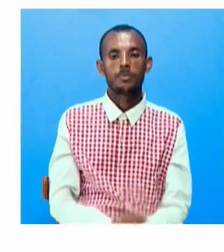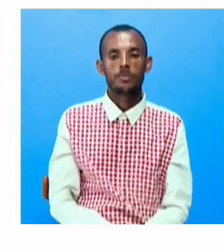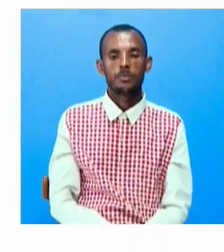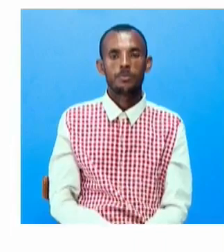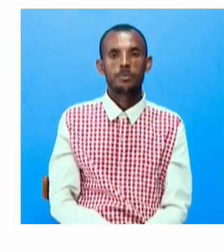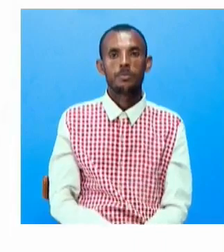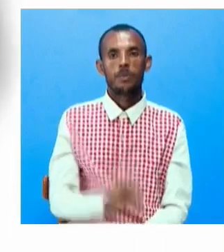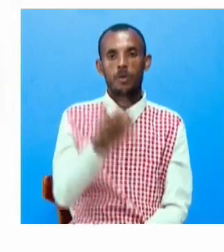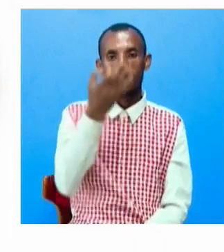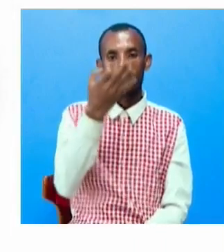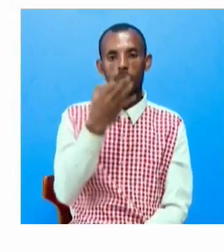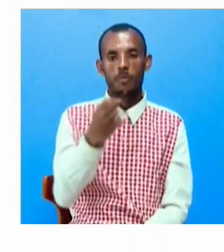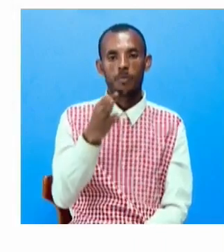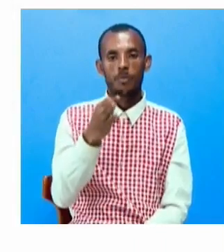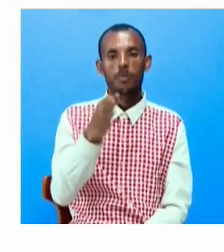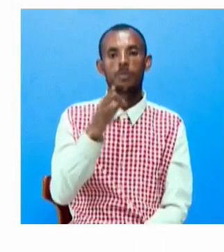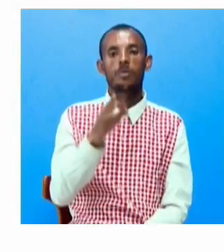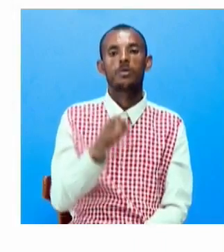of